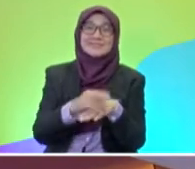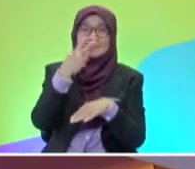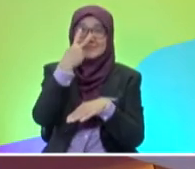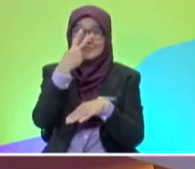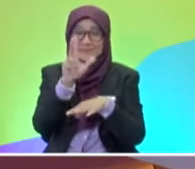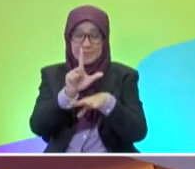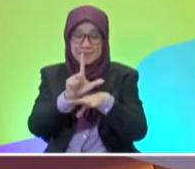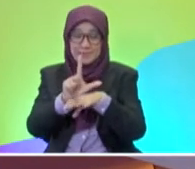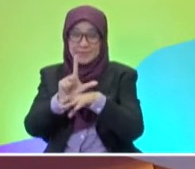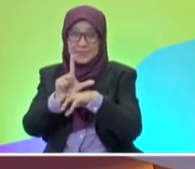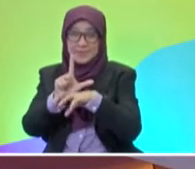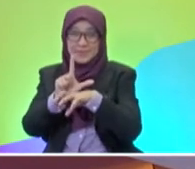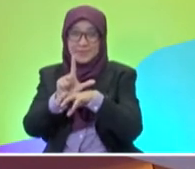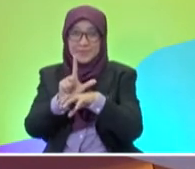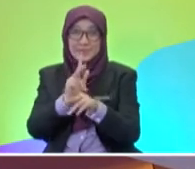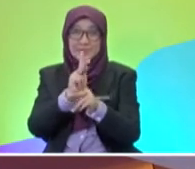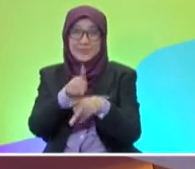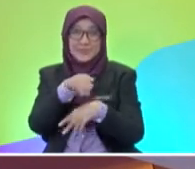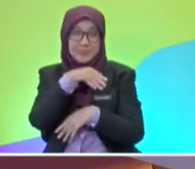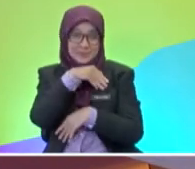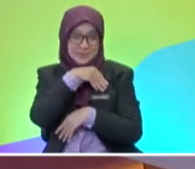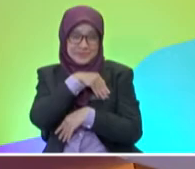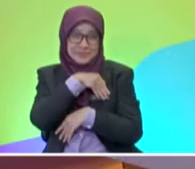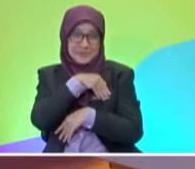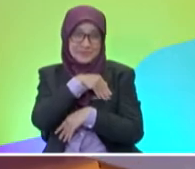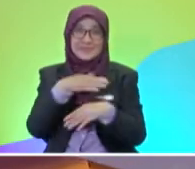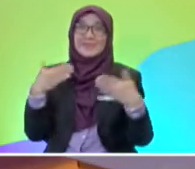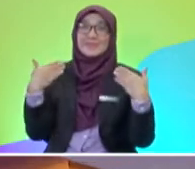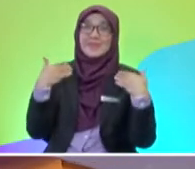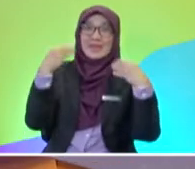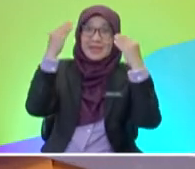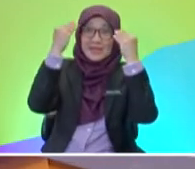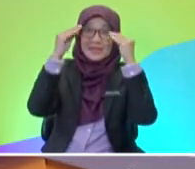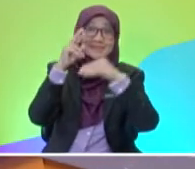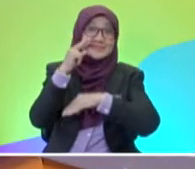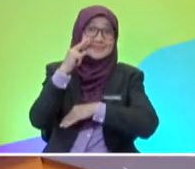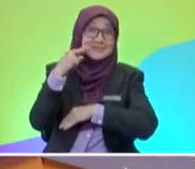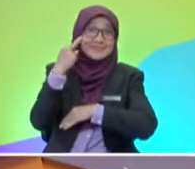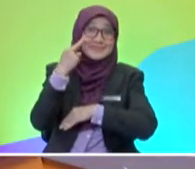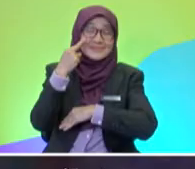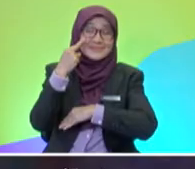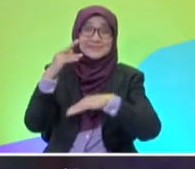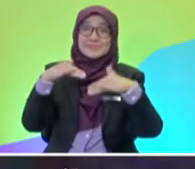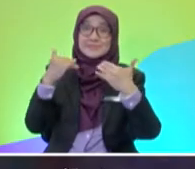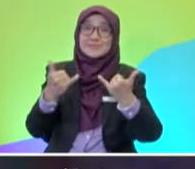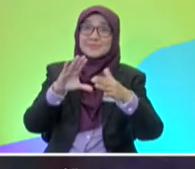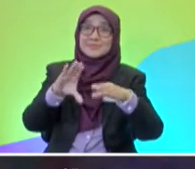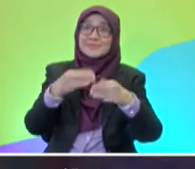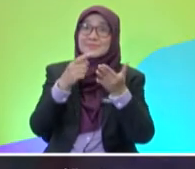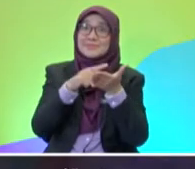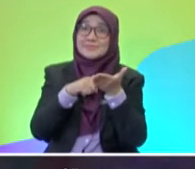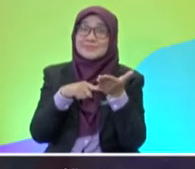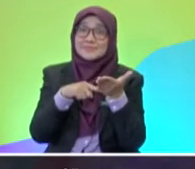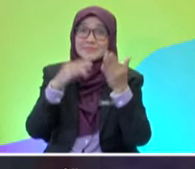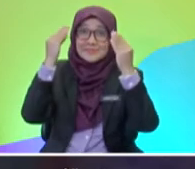keep her safe in my pocket here. And of course, we have Teacher Rahma. Teacher Rahma, what are we going to do together in this segment?